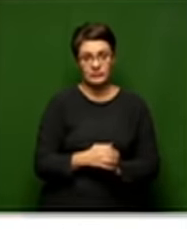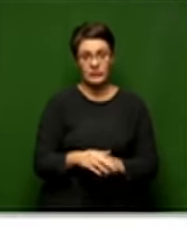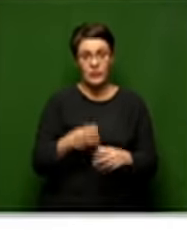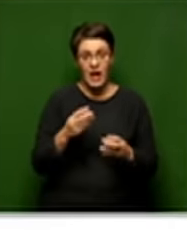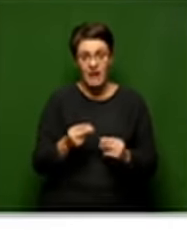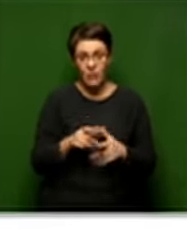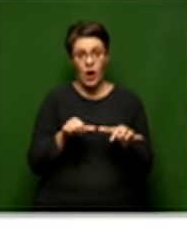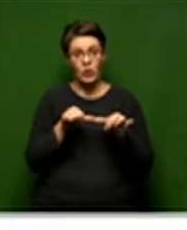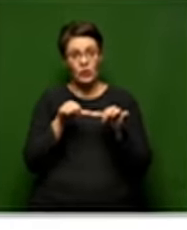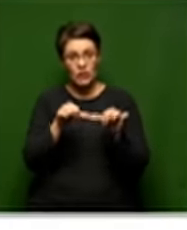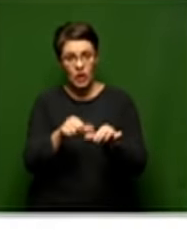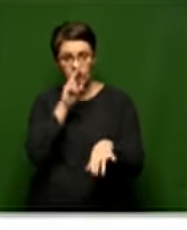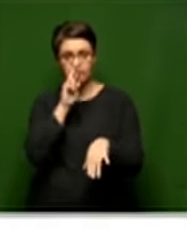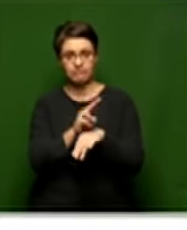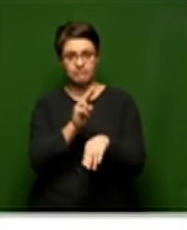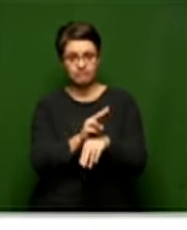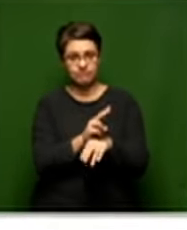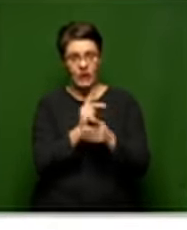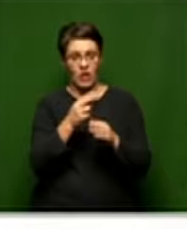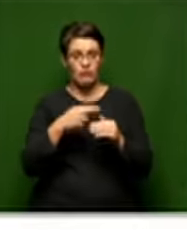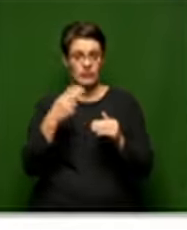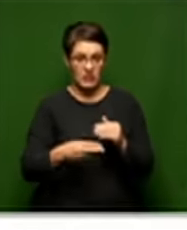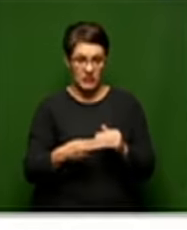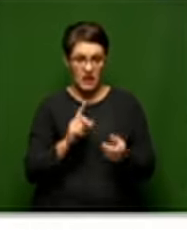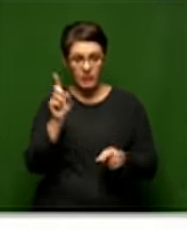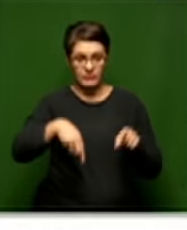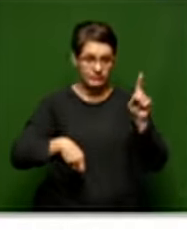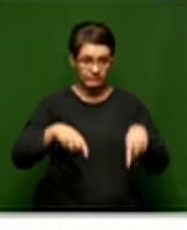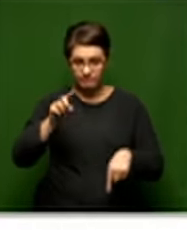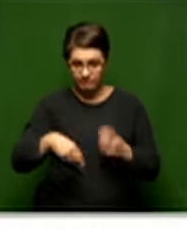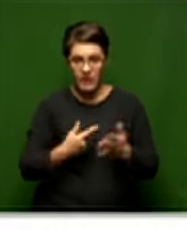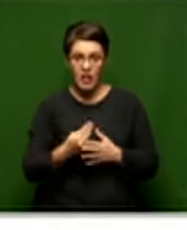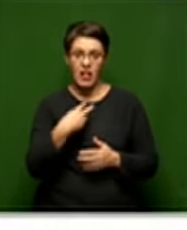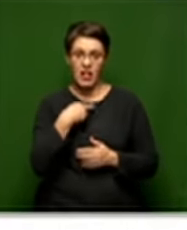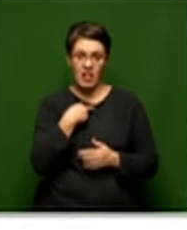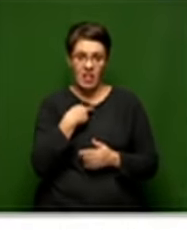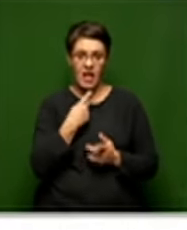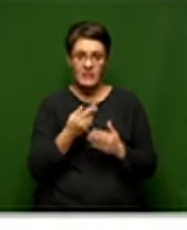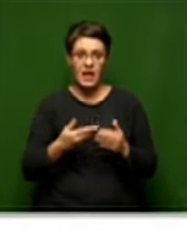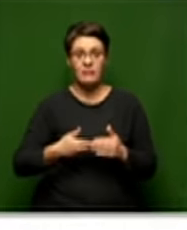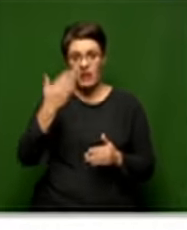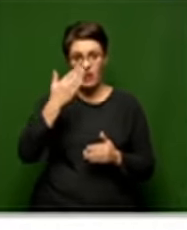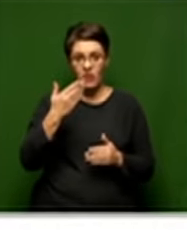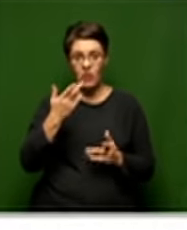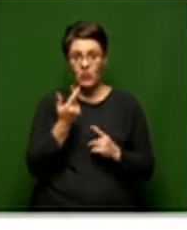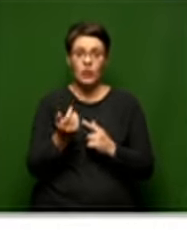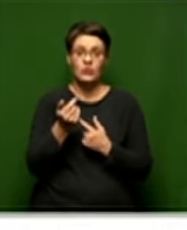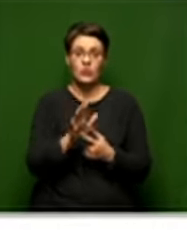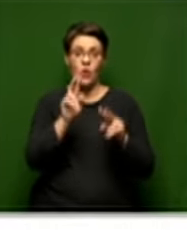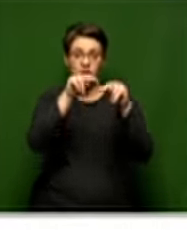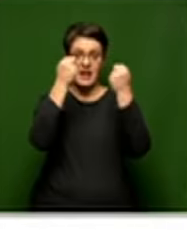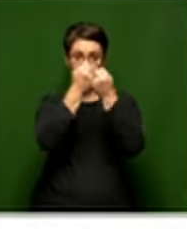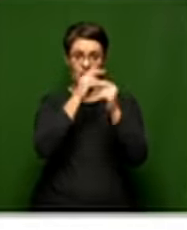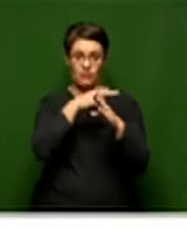we have it. We'll continue to monitor the results as they come in. It's just unfortunate because the leaderboard behind me is only showing the